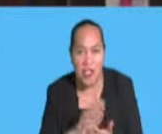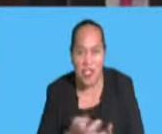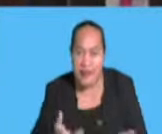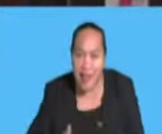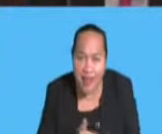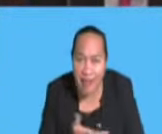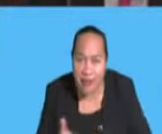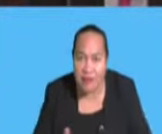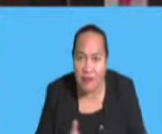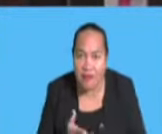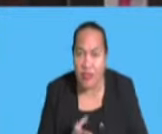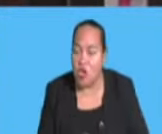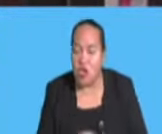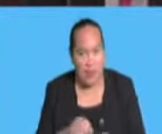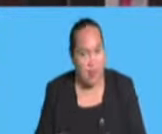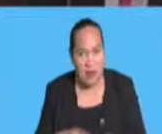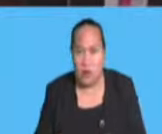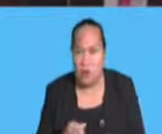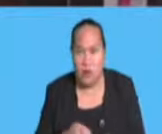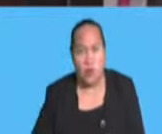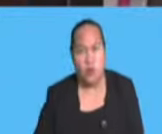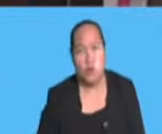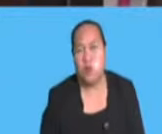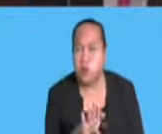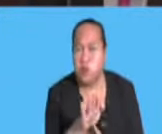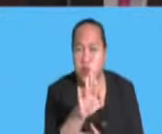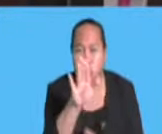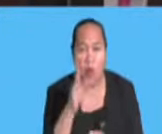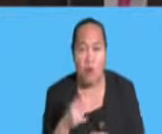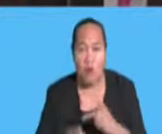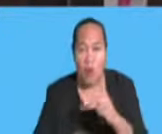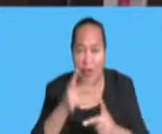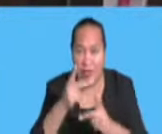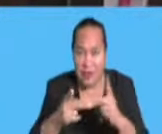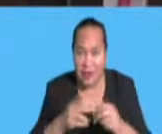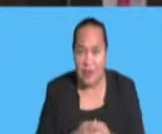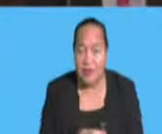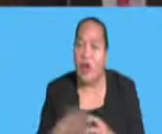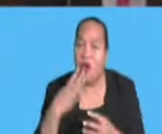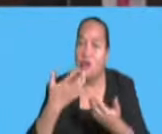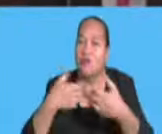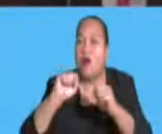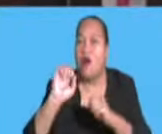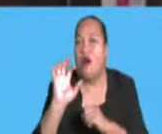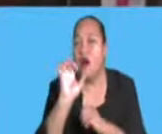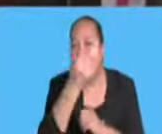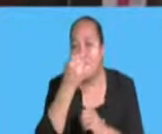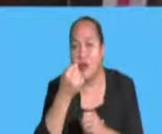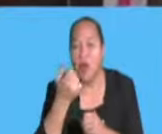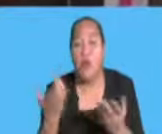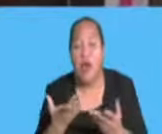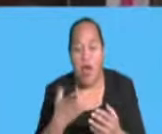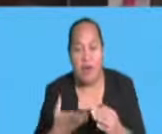that this is the period of unprecedented economic growth, and progress has also been one where Fiji, under